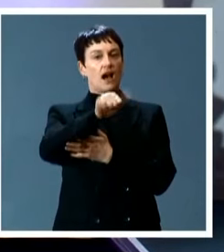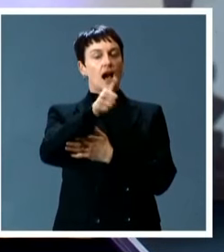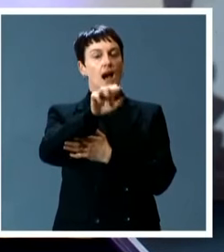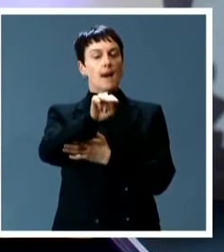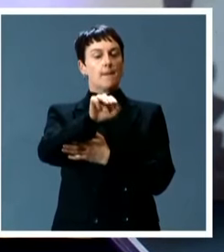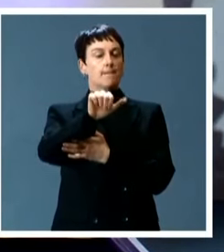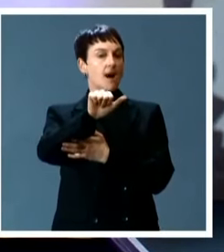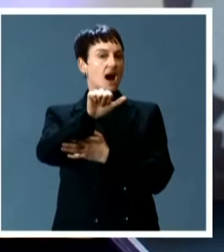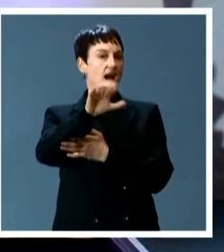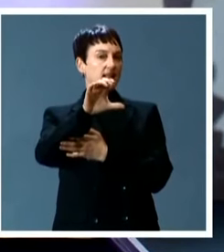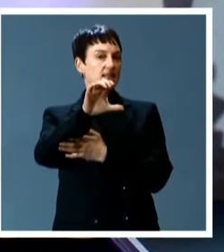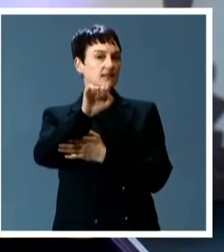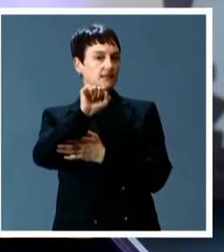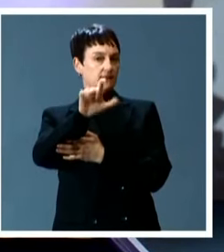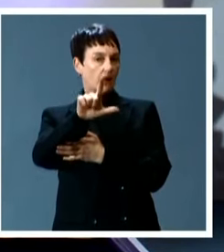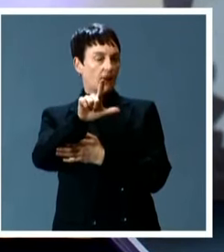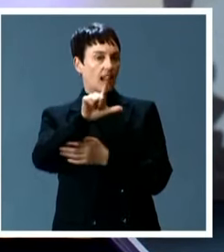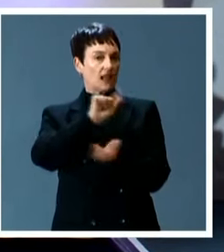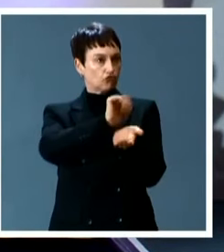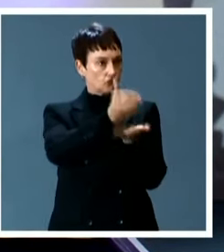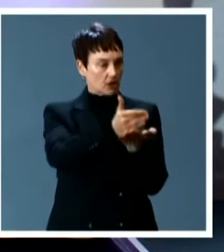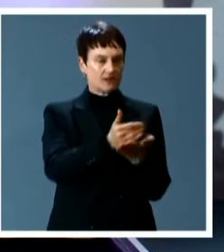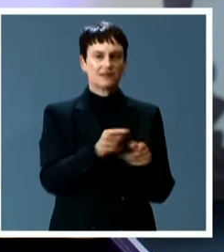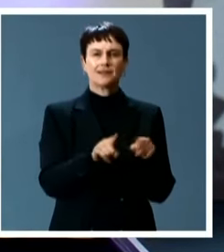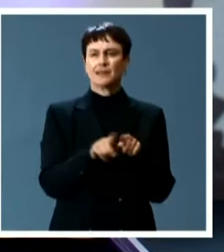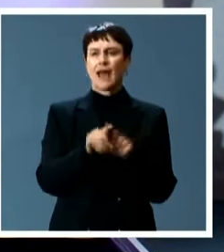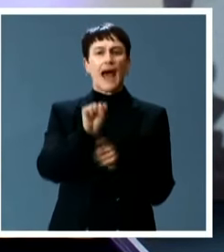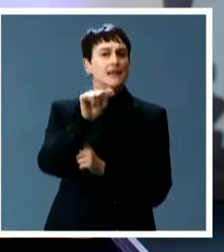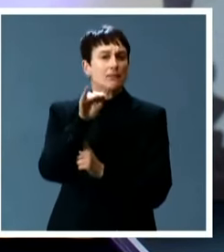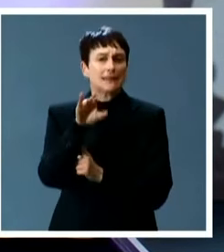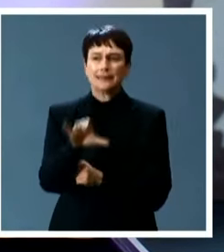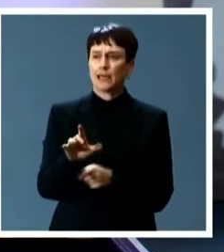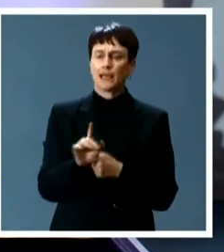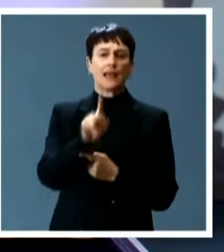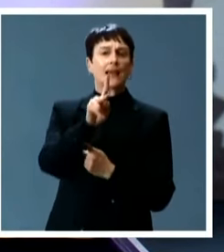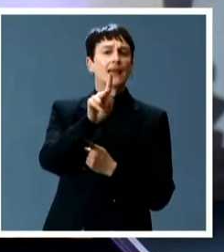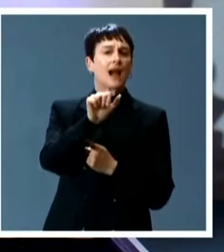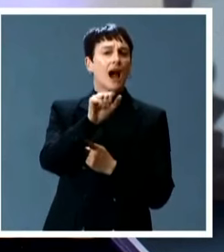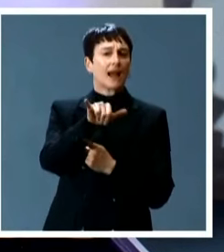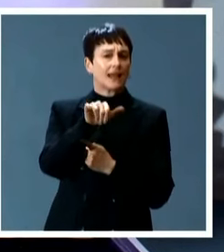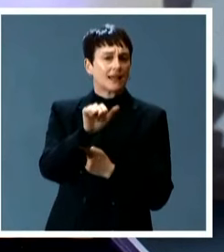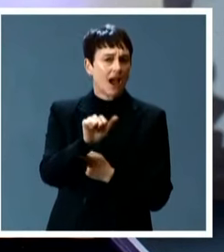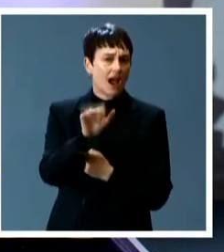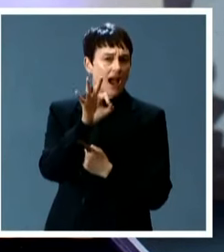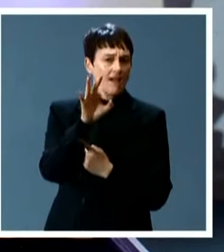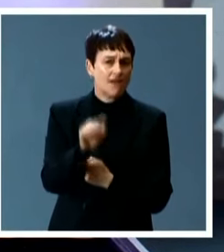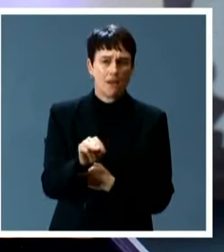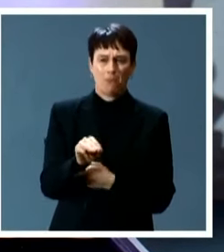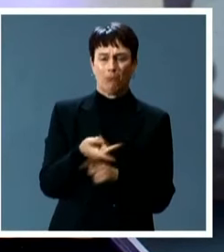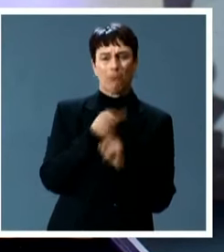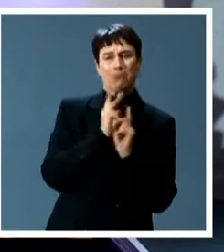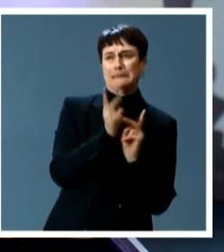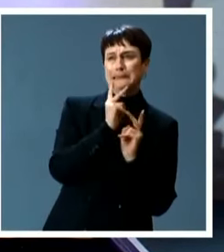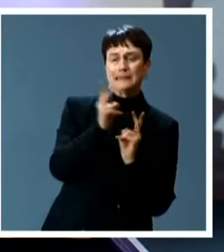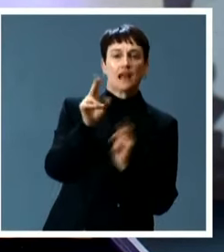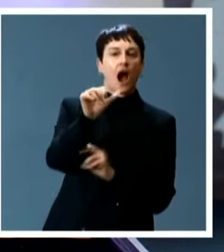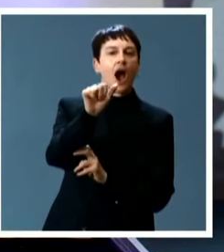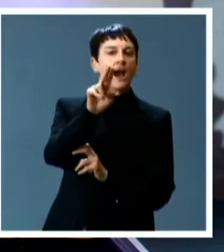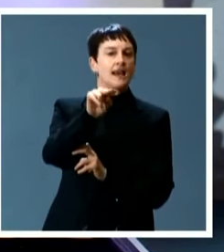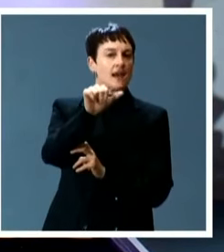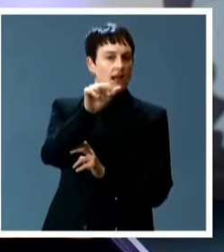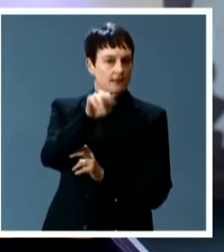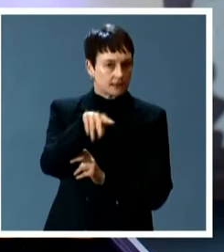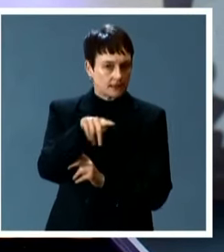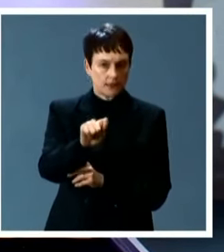SABC, Kai FM, Black Motion, Video Vision, Anant and Nilesh especially,